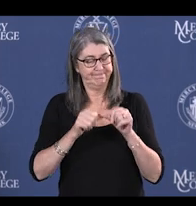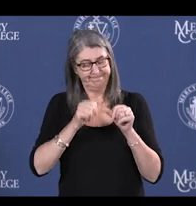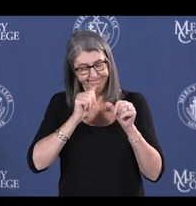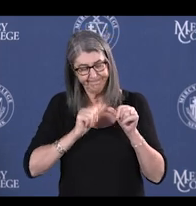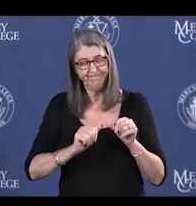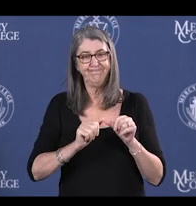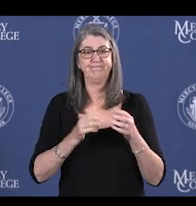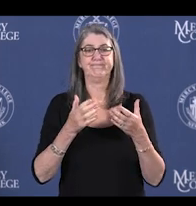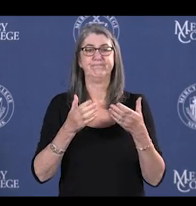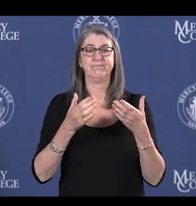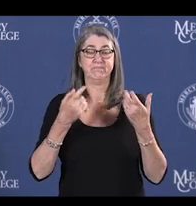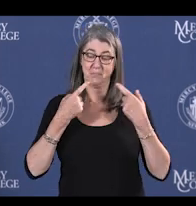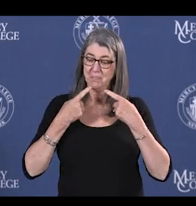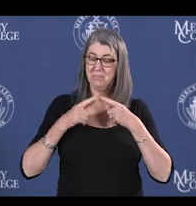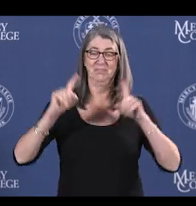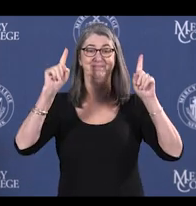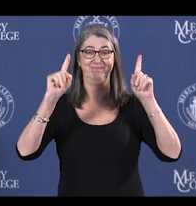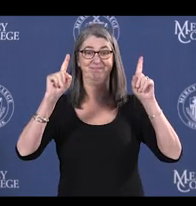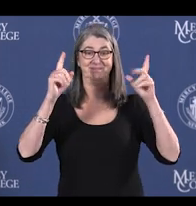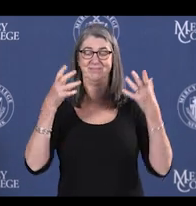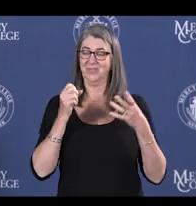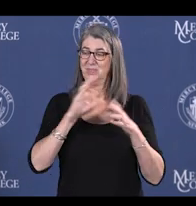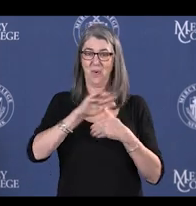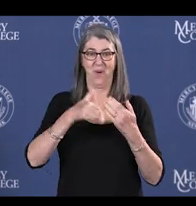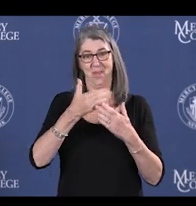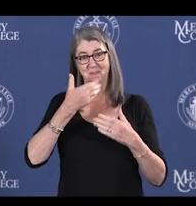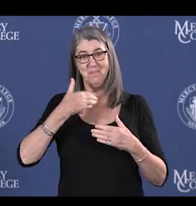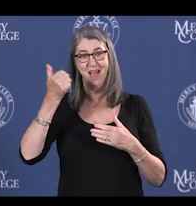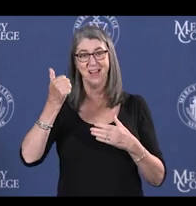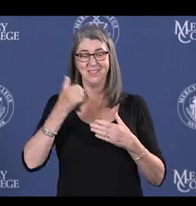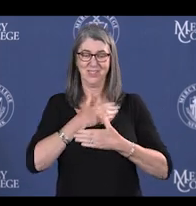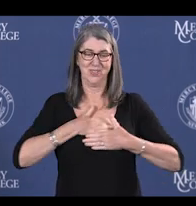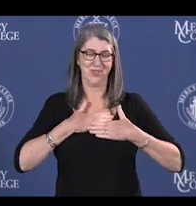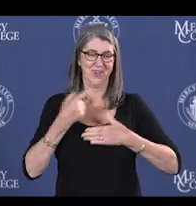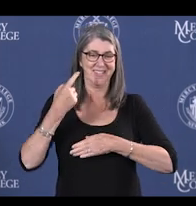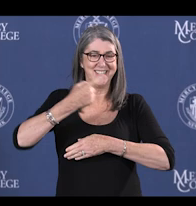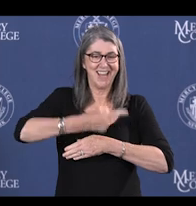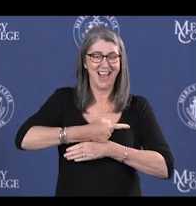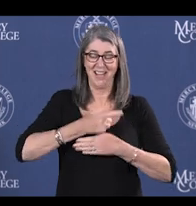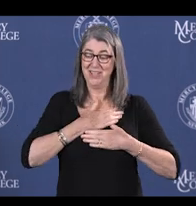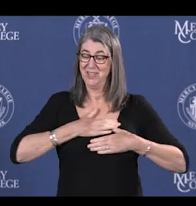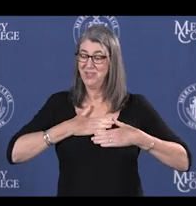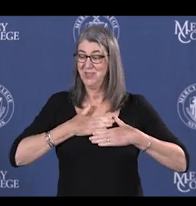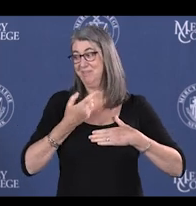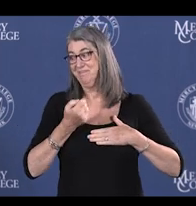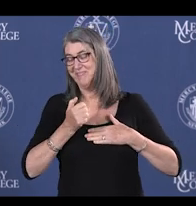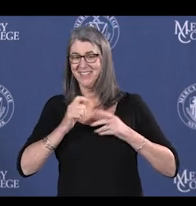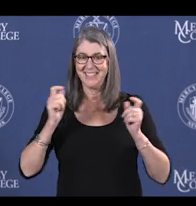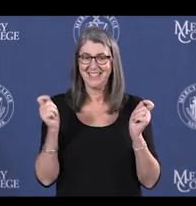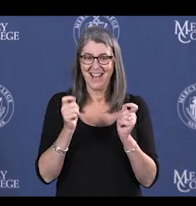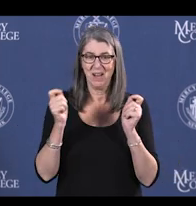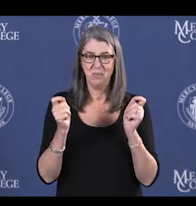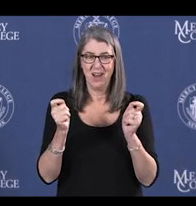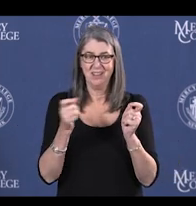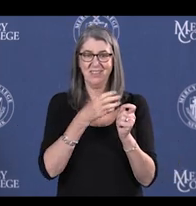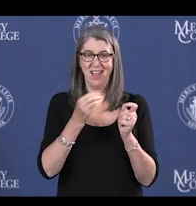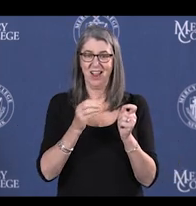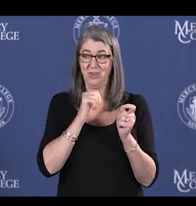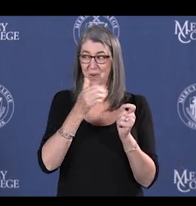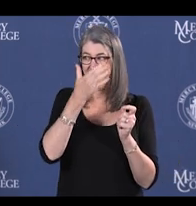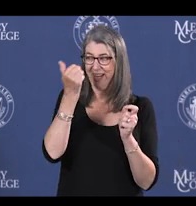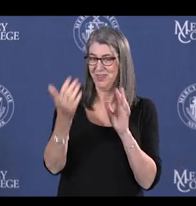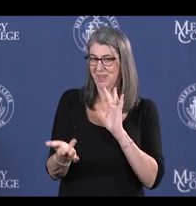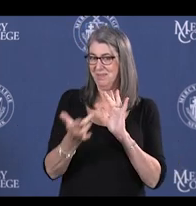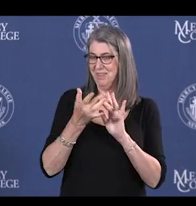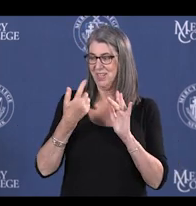persevered and gotten it done. So all the best, enjoy the day, enjoy a little celebration, and don't forget to